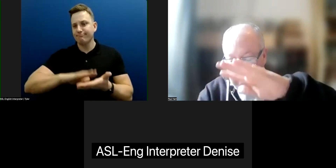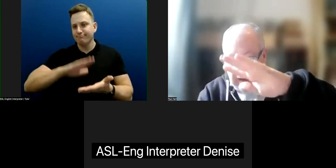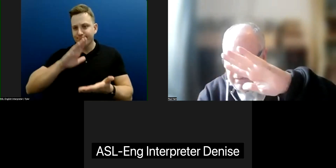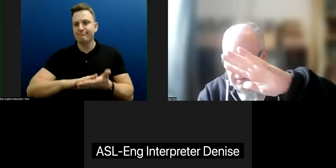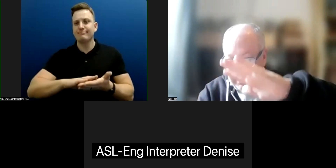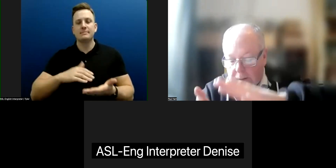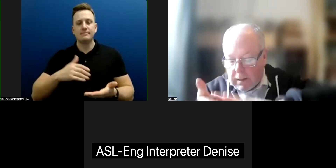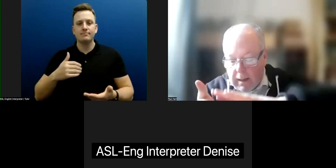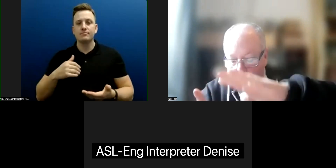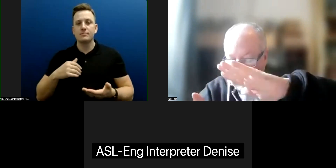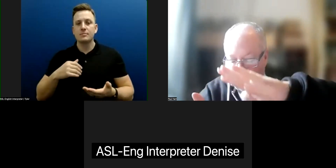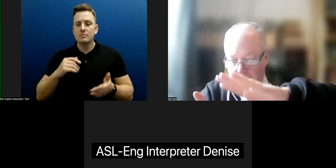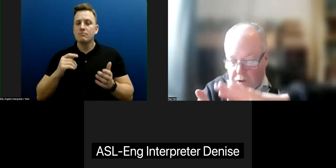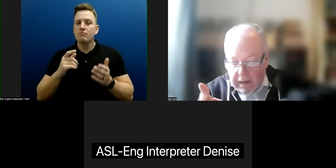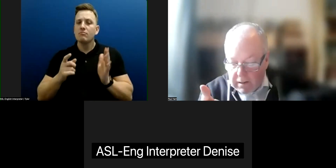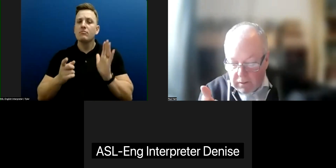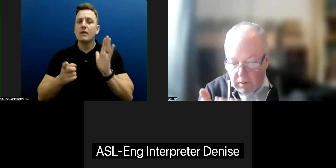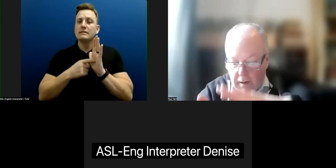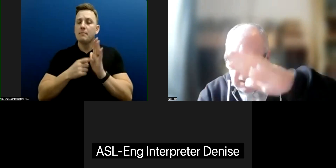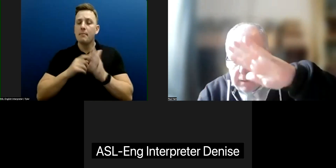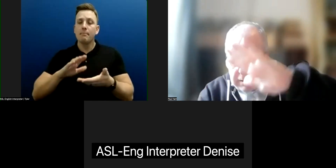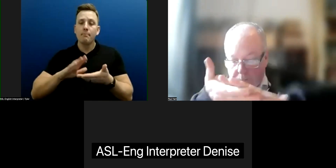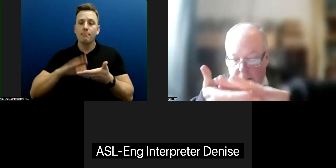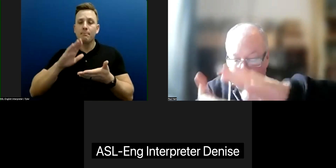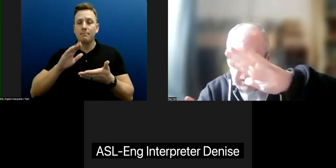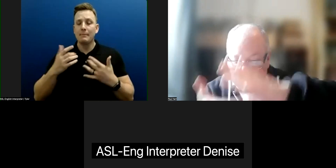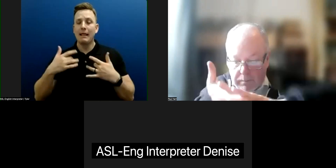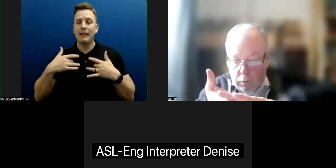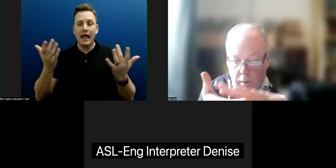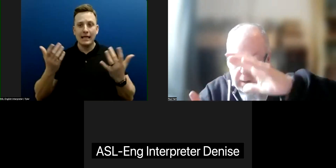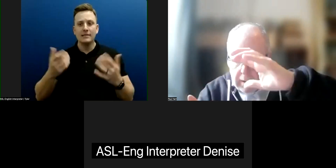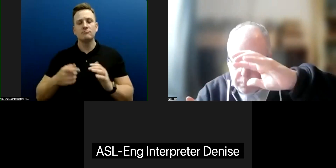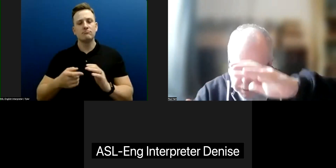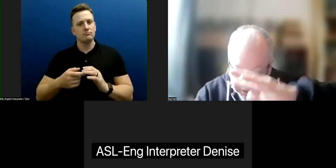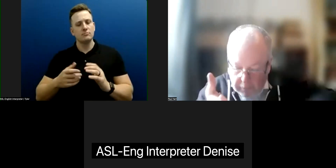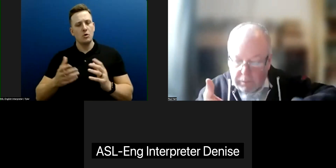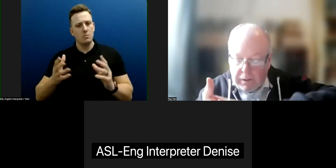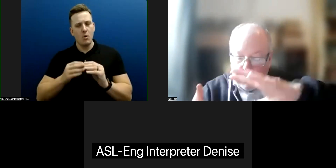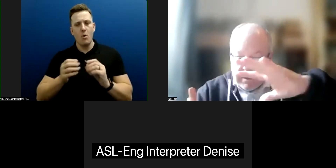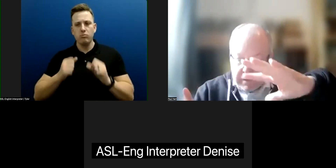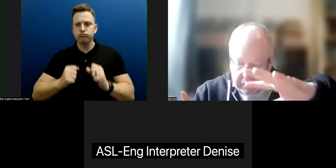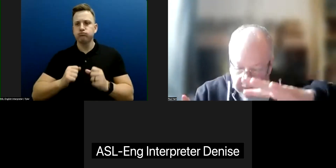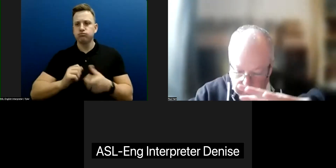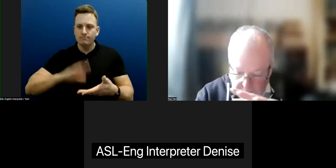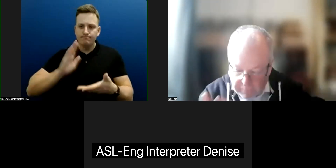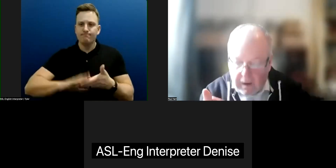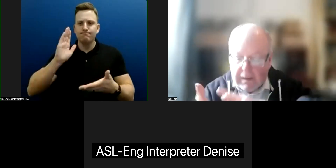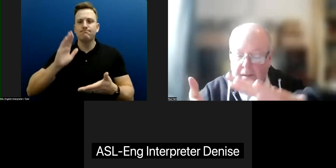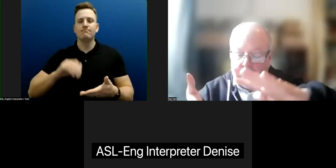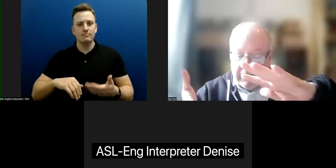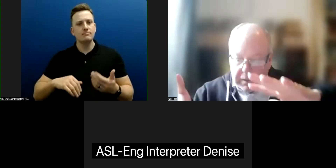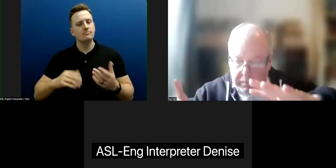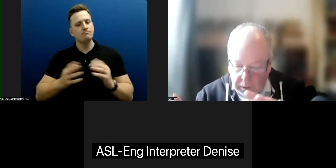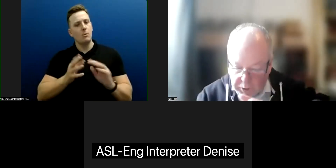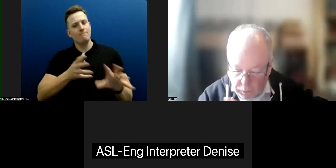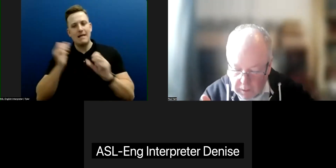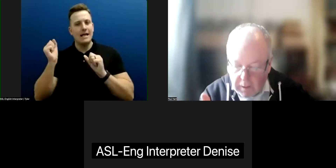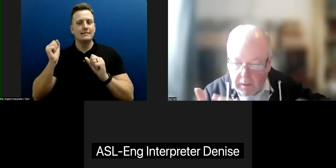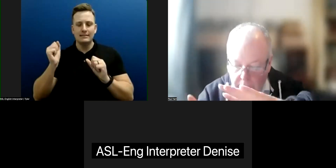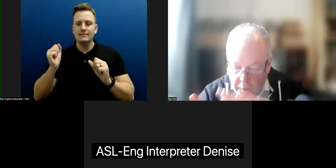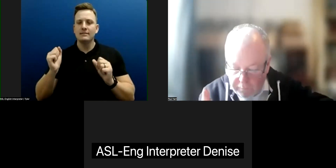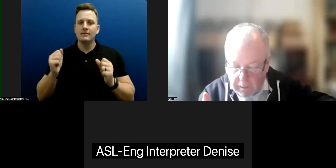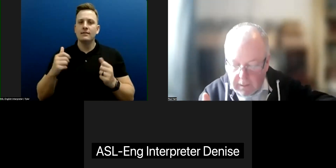And again, sometimes the clapping is gentle and sometimes it is more pronounced and it's faster and it's much